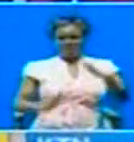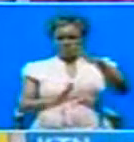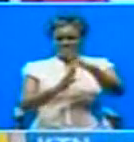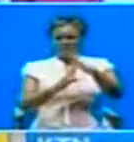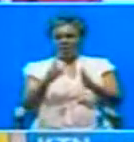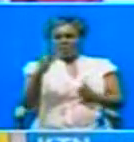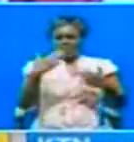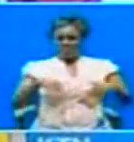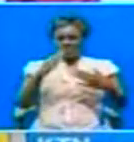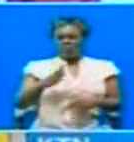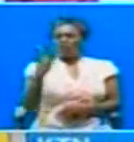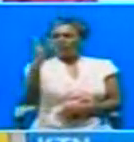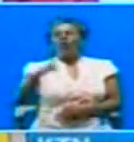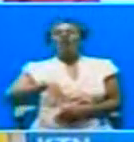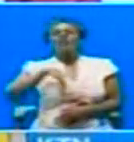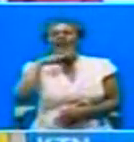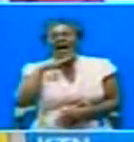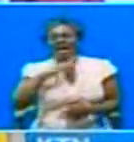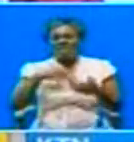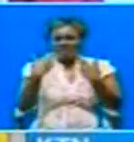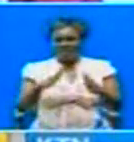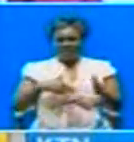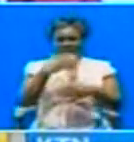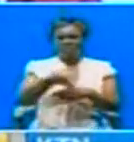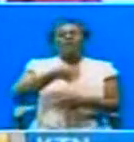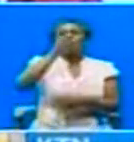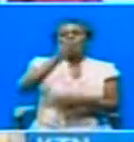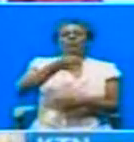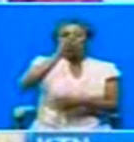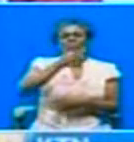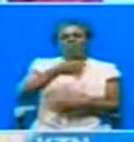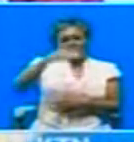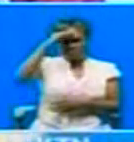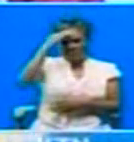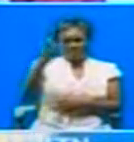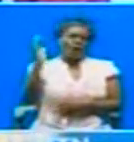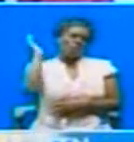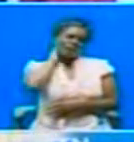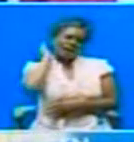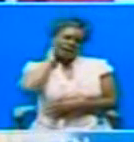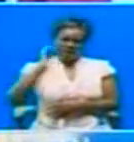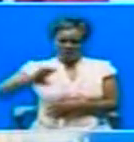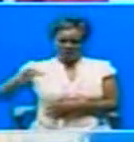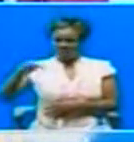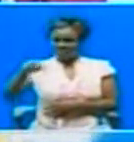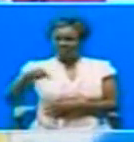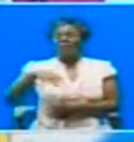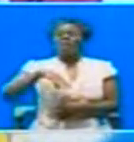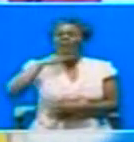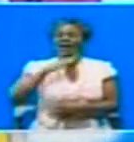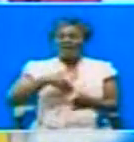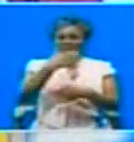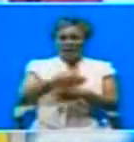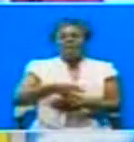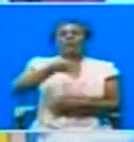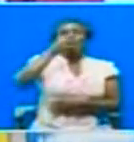Four people died after consuming alcohol in Katipanga village in Murang’a County. The four just suddenly dropped dead after